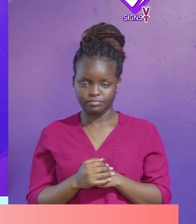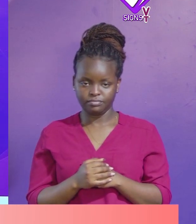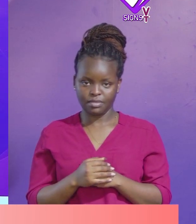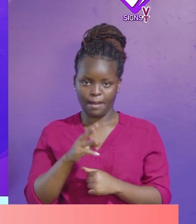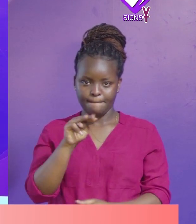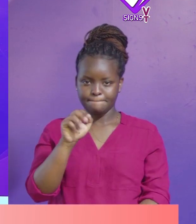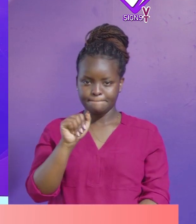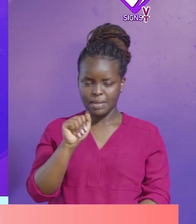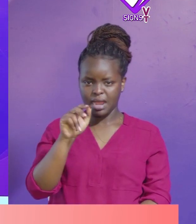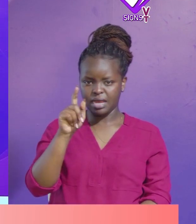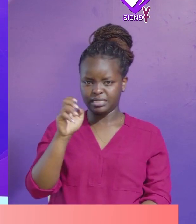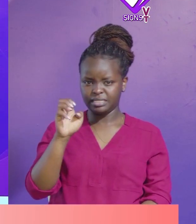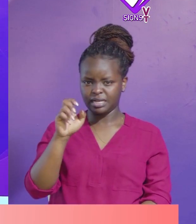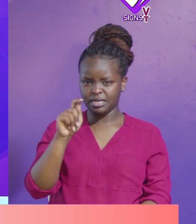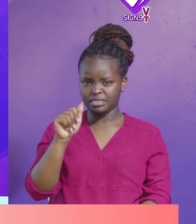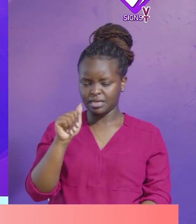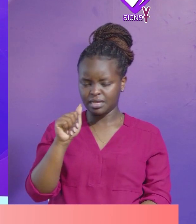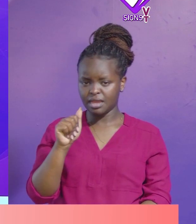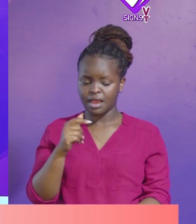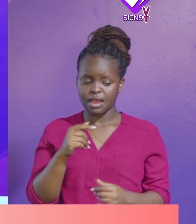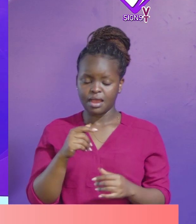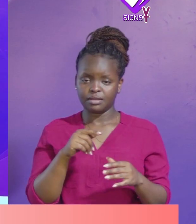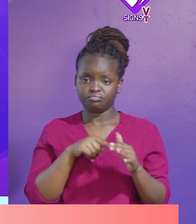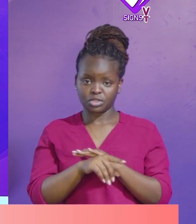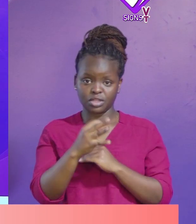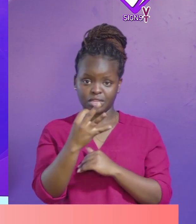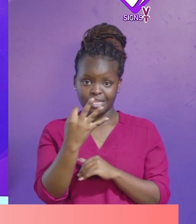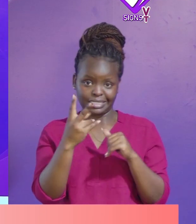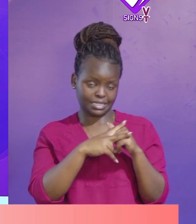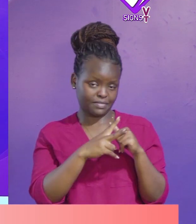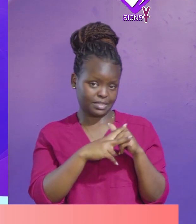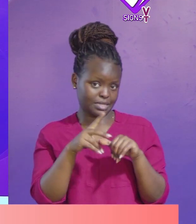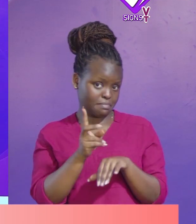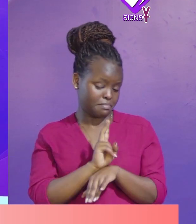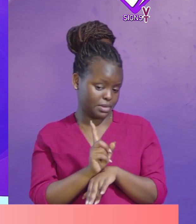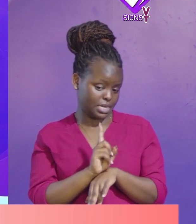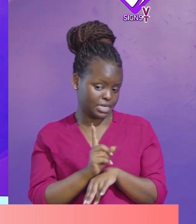Mateta. Mateta managed to score in the 37th minute. We have